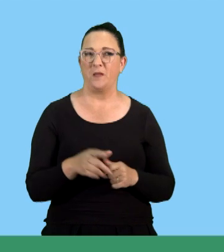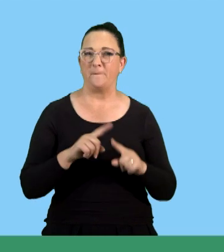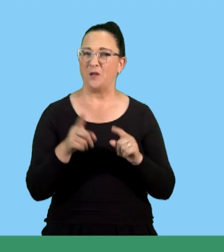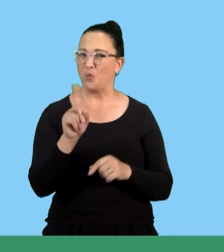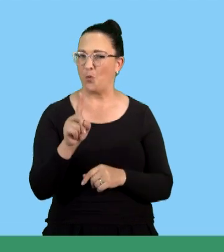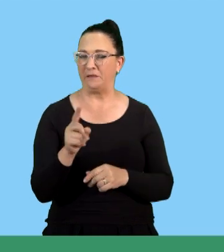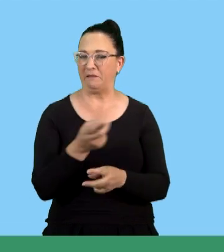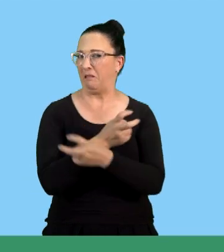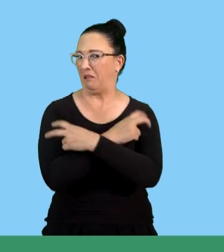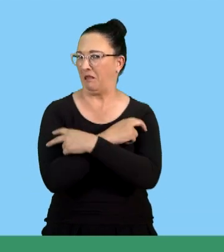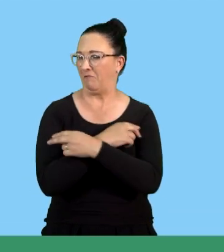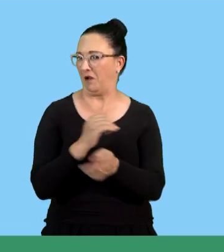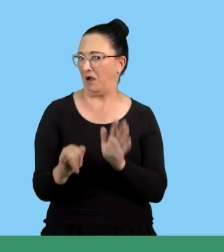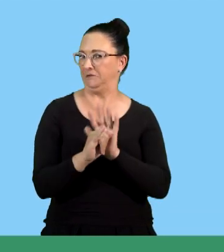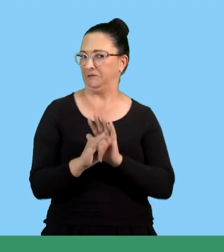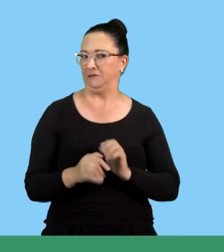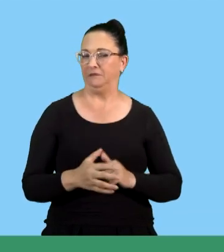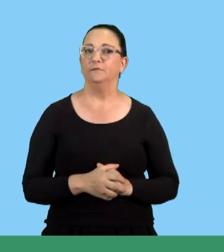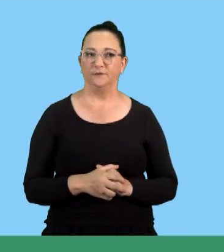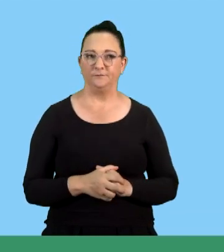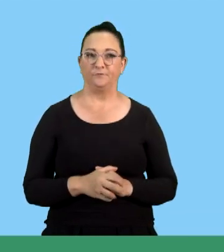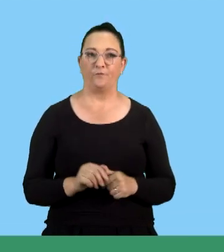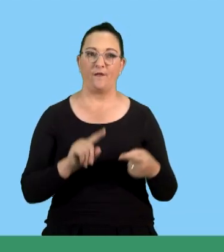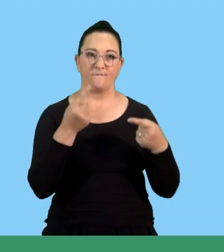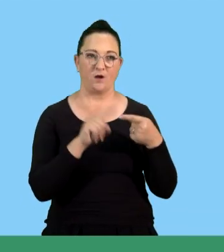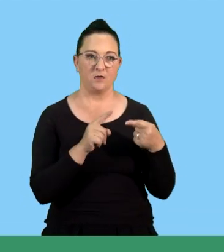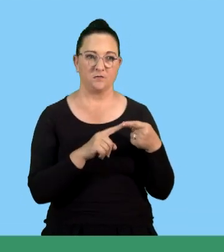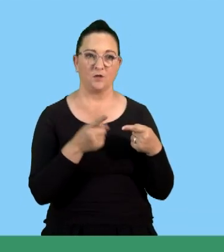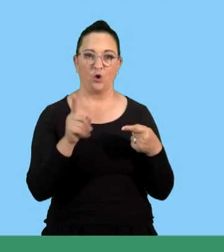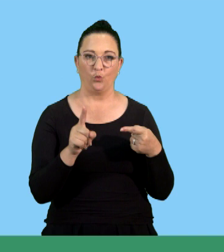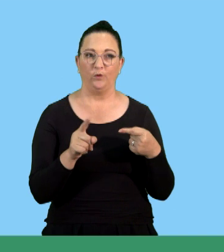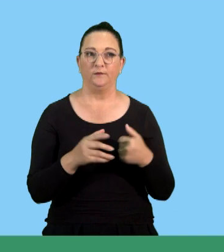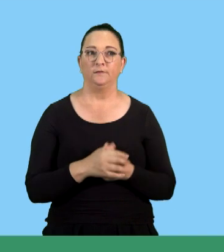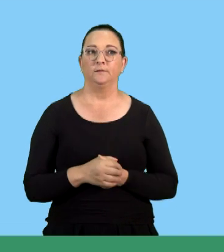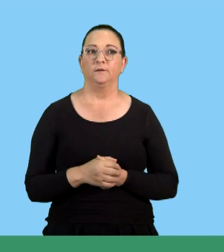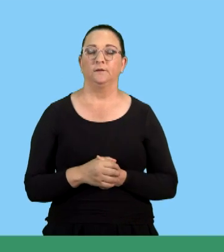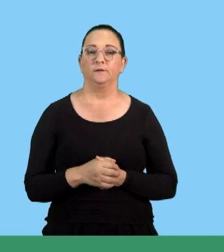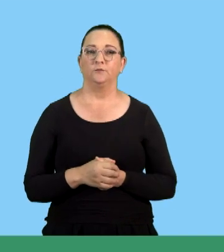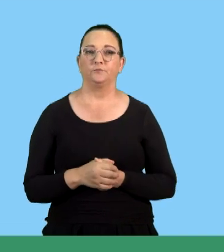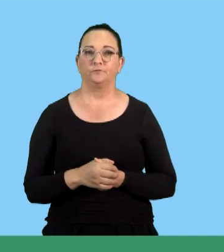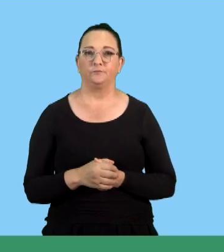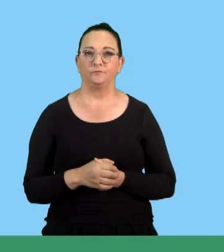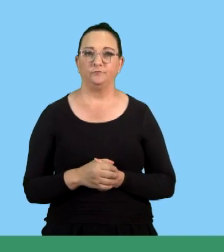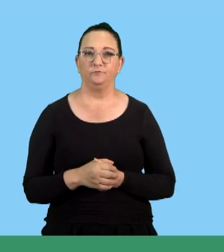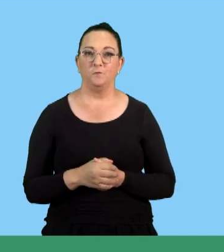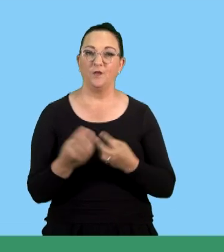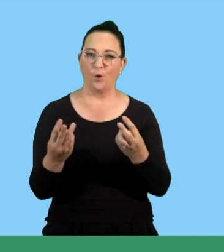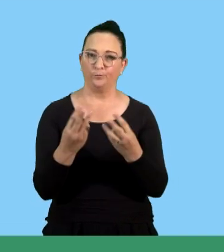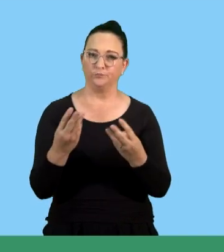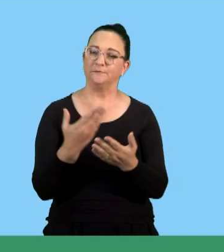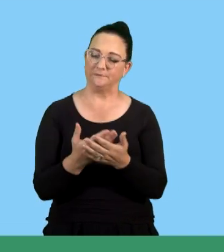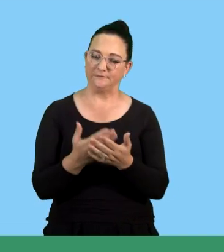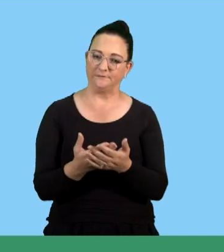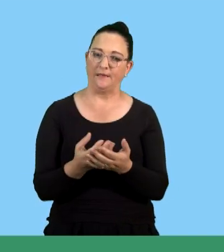the type of leave. Right. The first one is an employee is entitled to 10